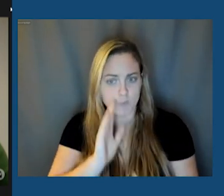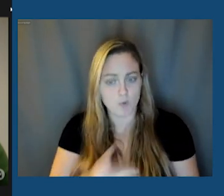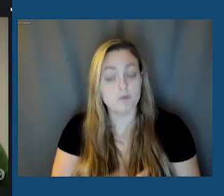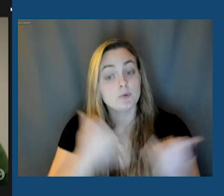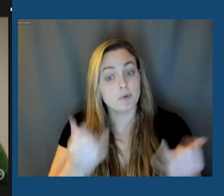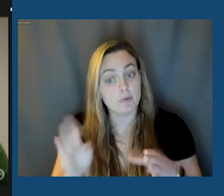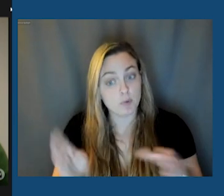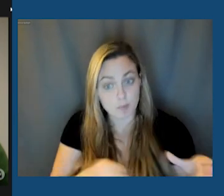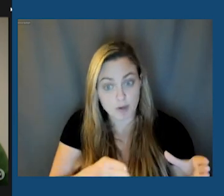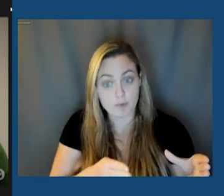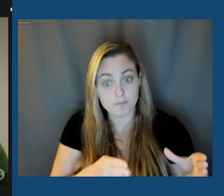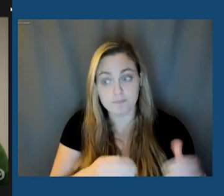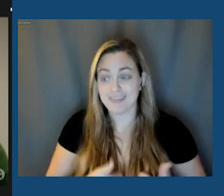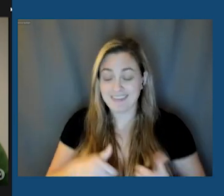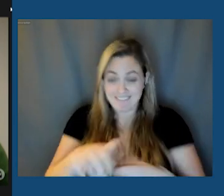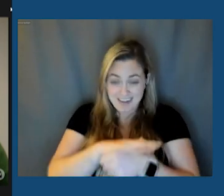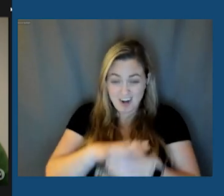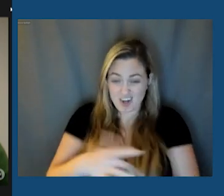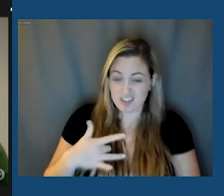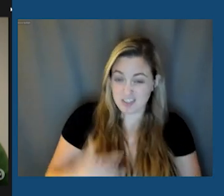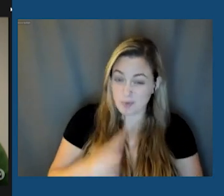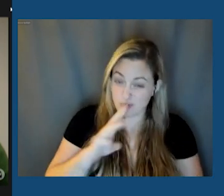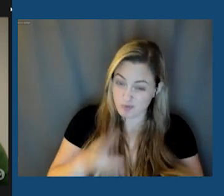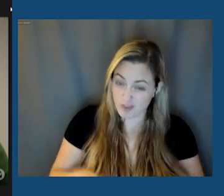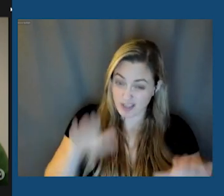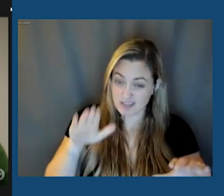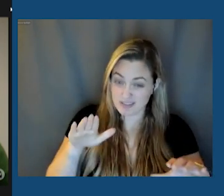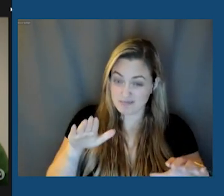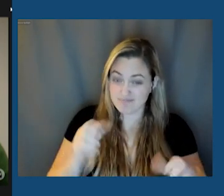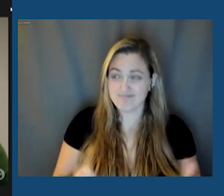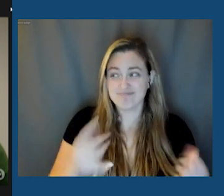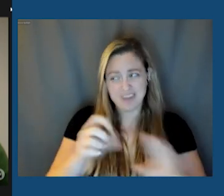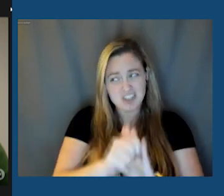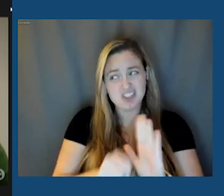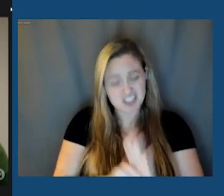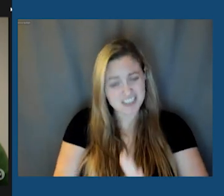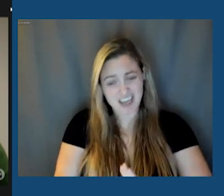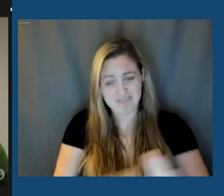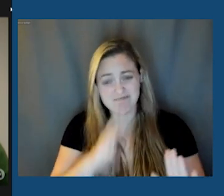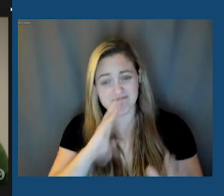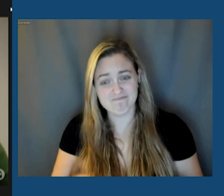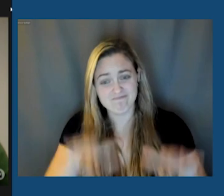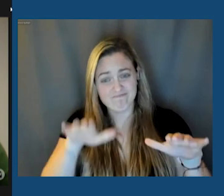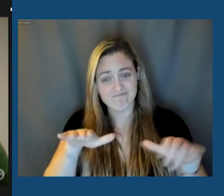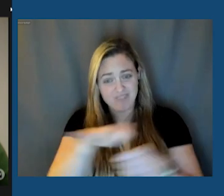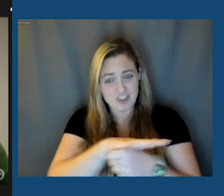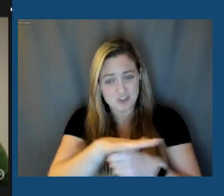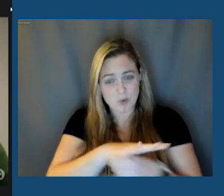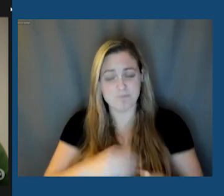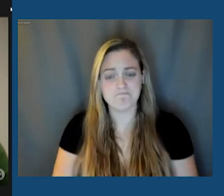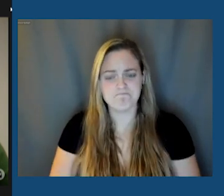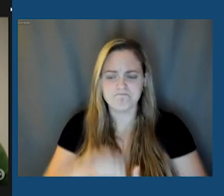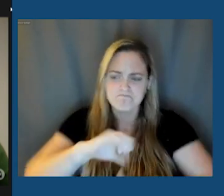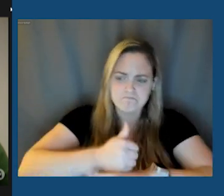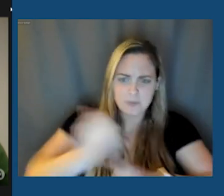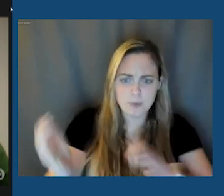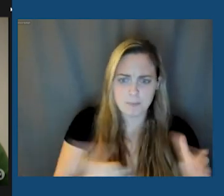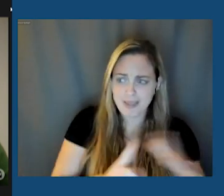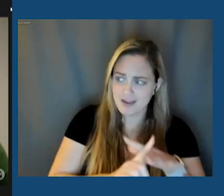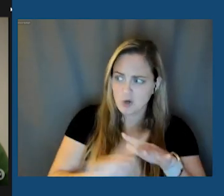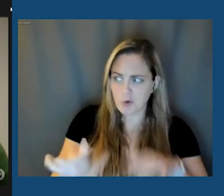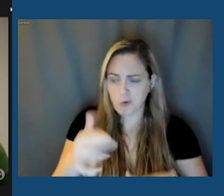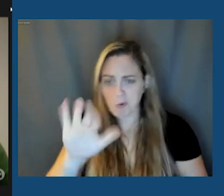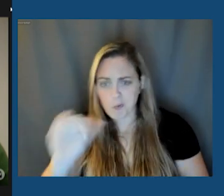you live in an area that typically floods, and much of our state is in flood zones, take some time to put together a go bag with